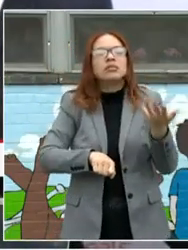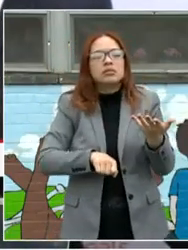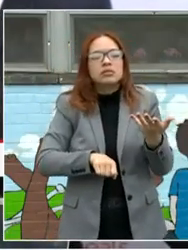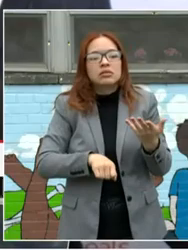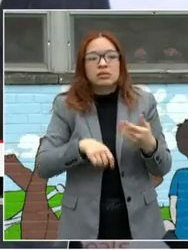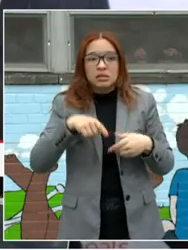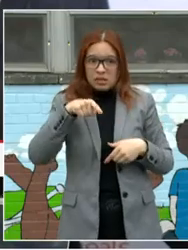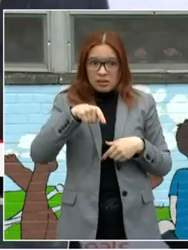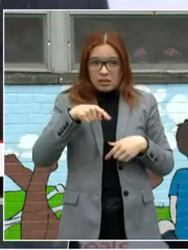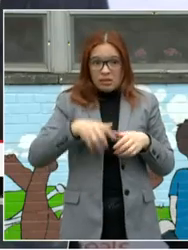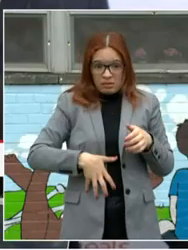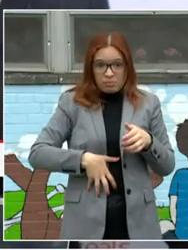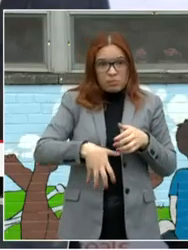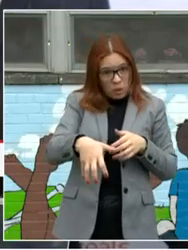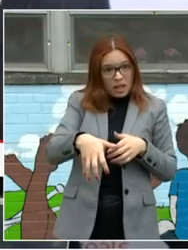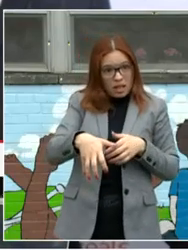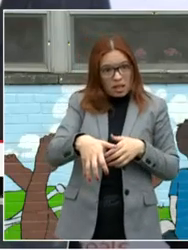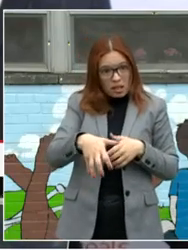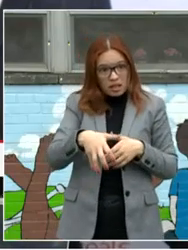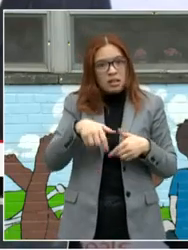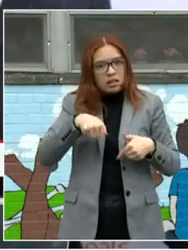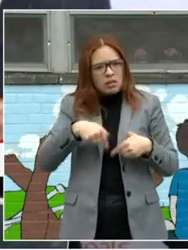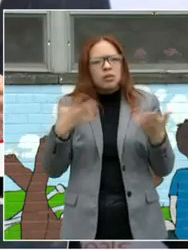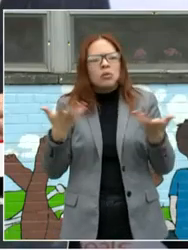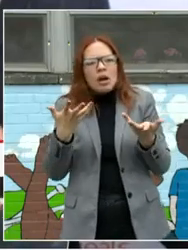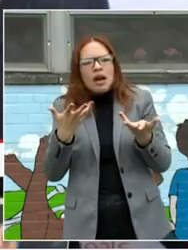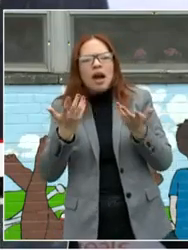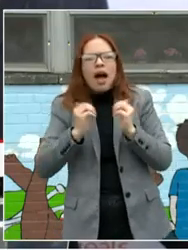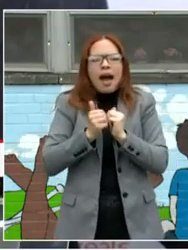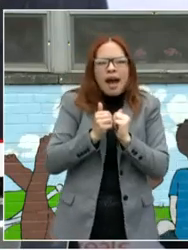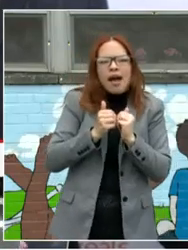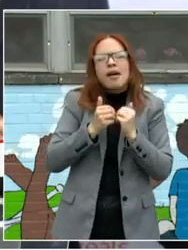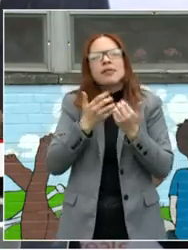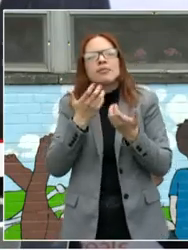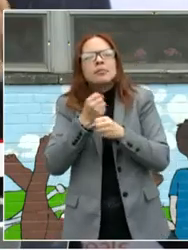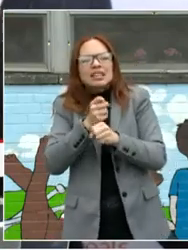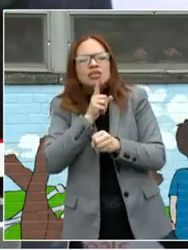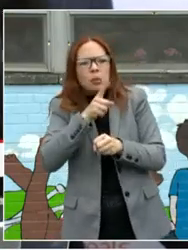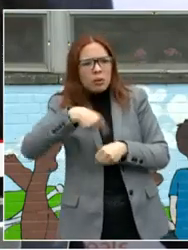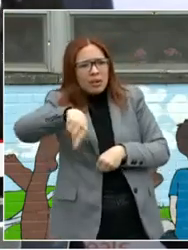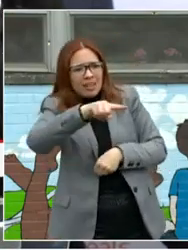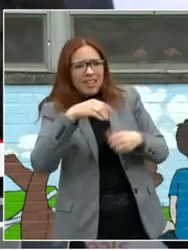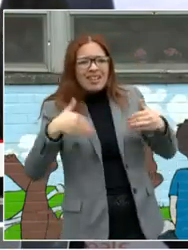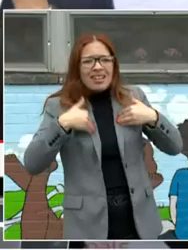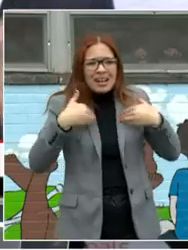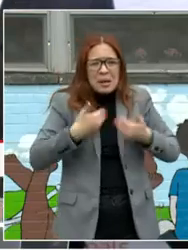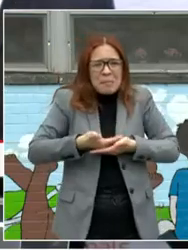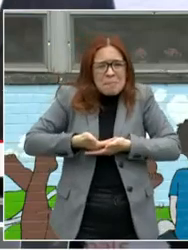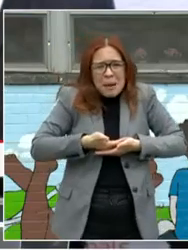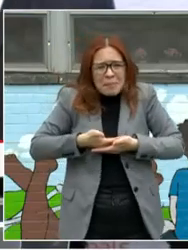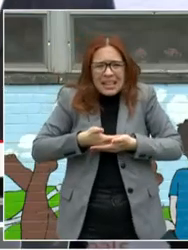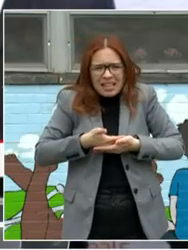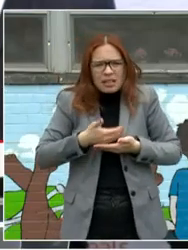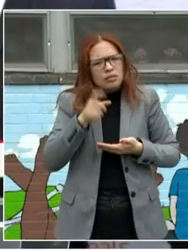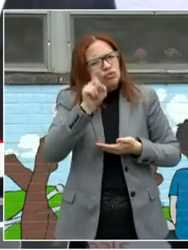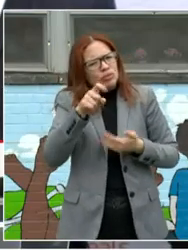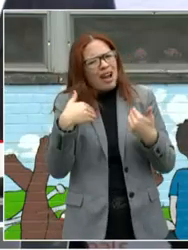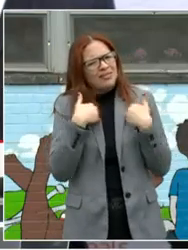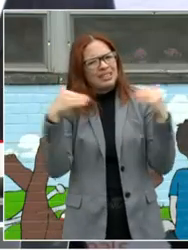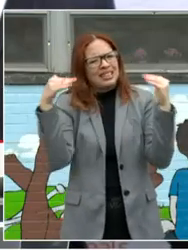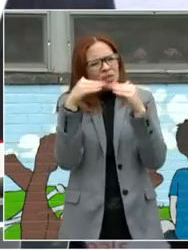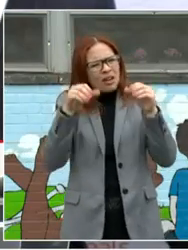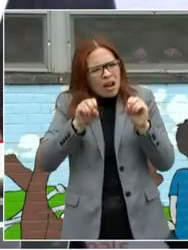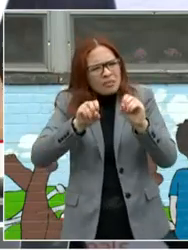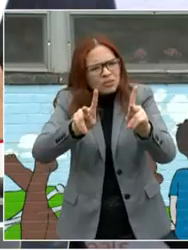so we make a lot of investments to make sure that our littlest learners have the fairest shot, as soon as we get to